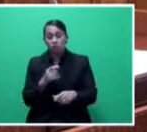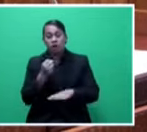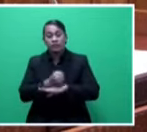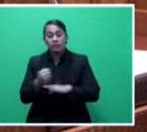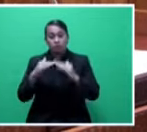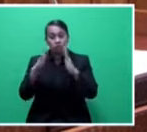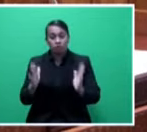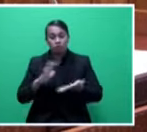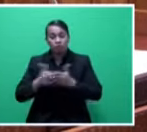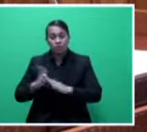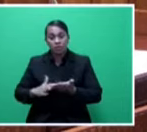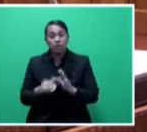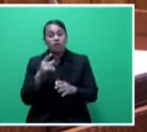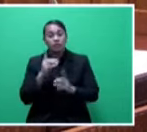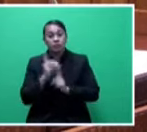Community Development.